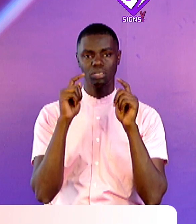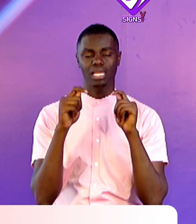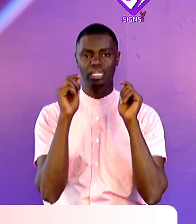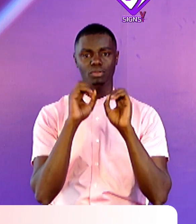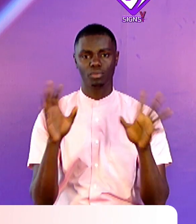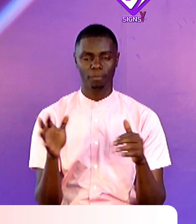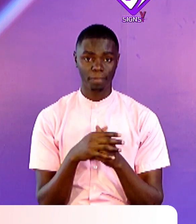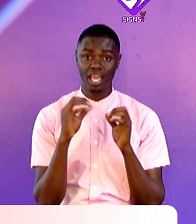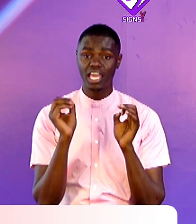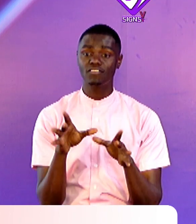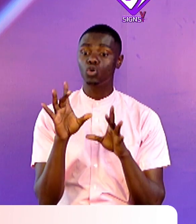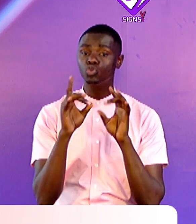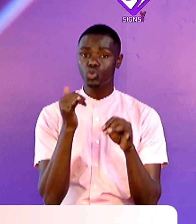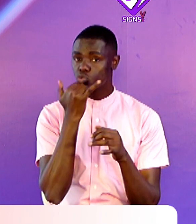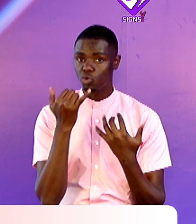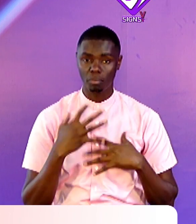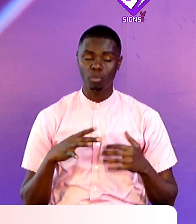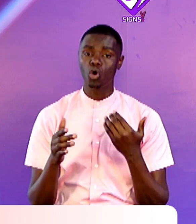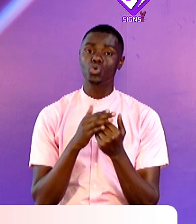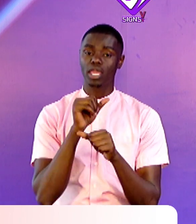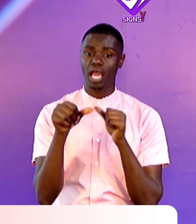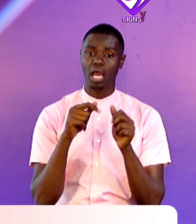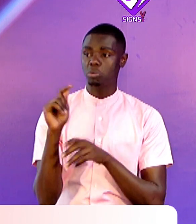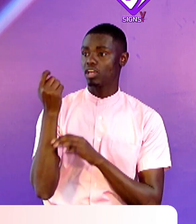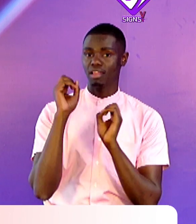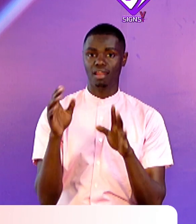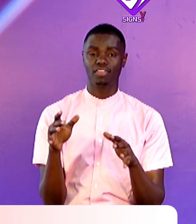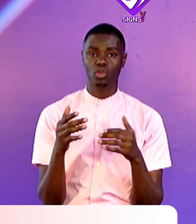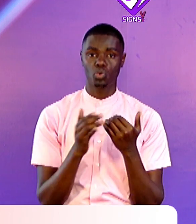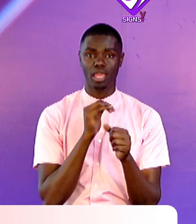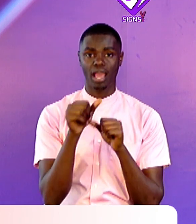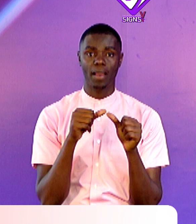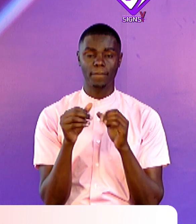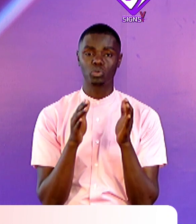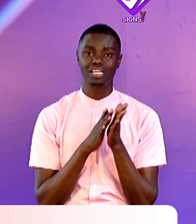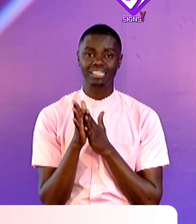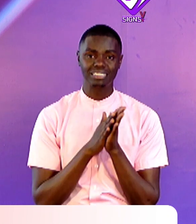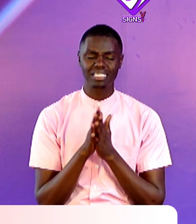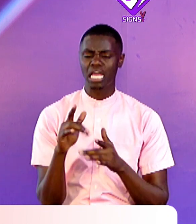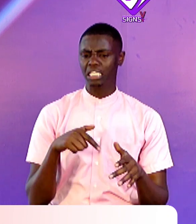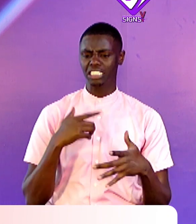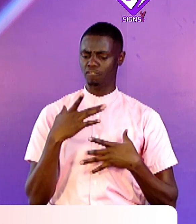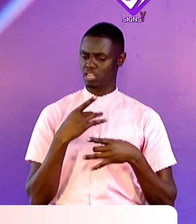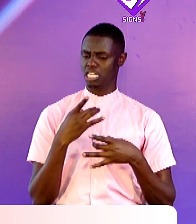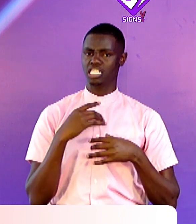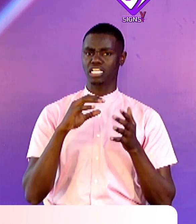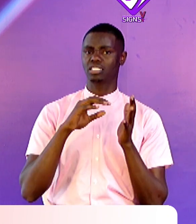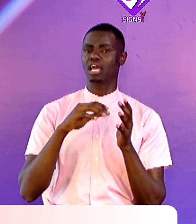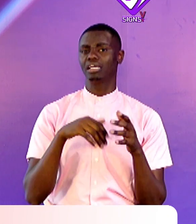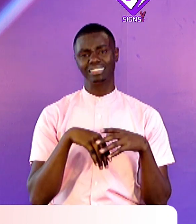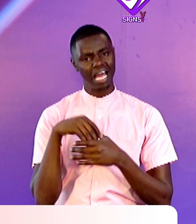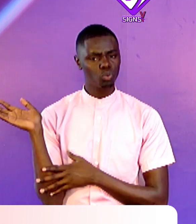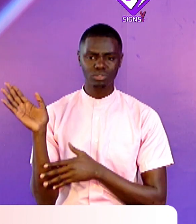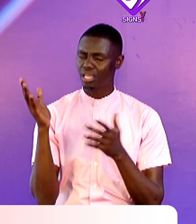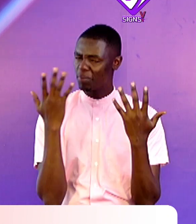don't care about Kenya. You care about your interest. So time for self-interest is out. Time for joking with Kenya is